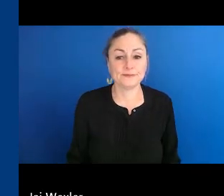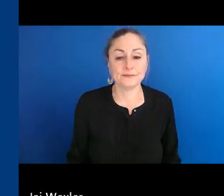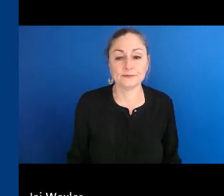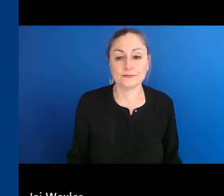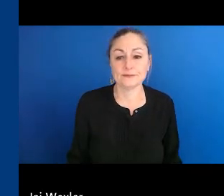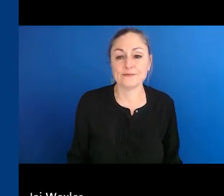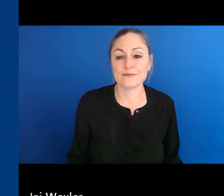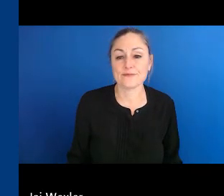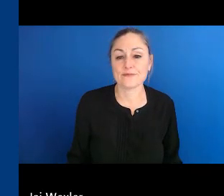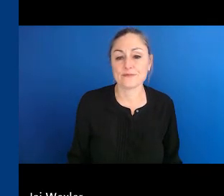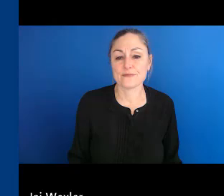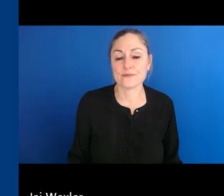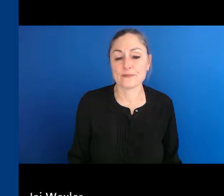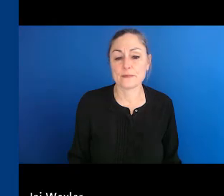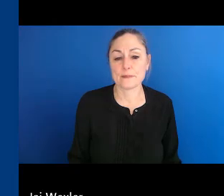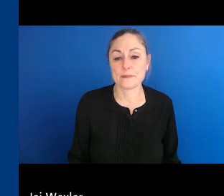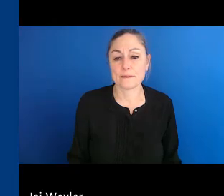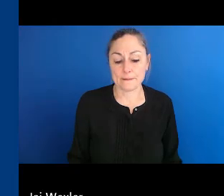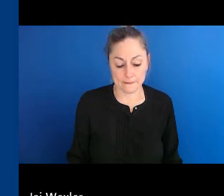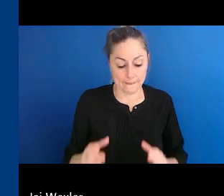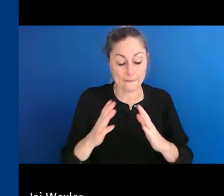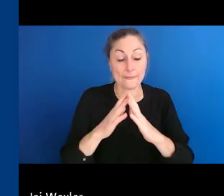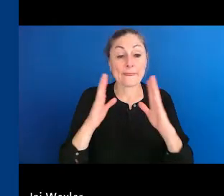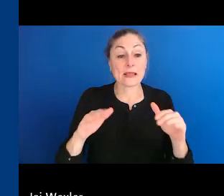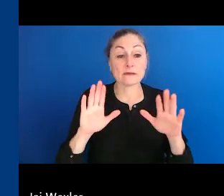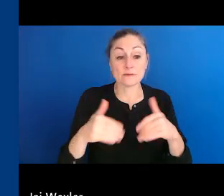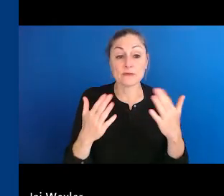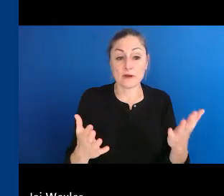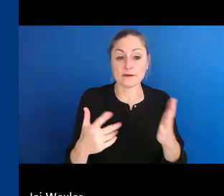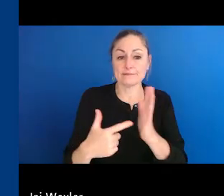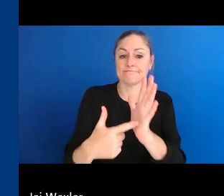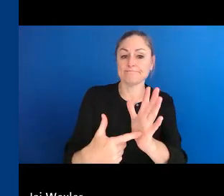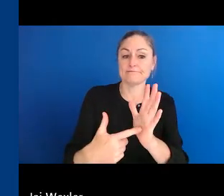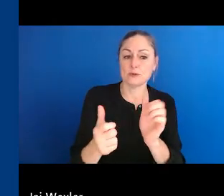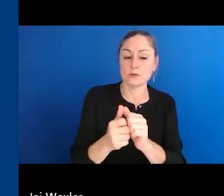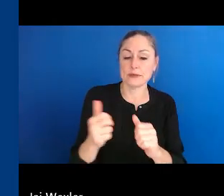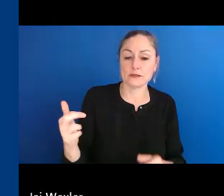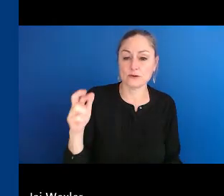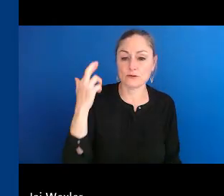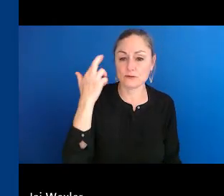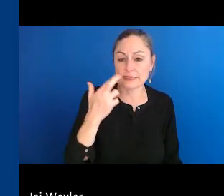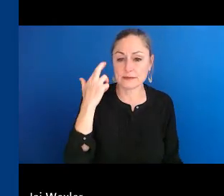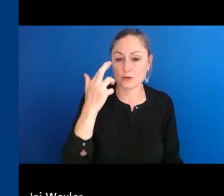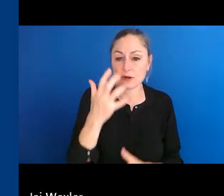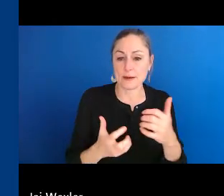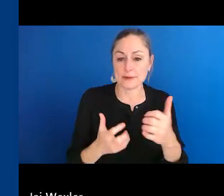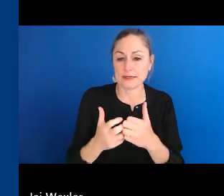All right, so when a housing provider is presented with a reasonable accommodation request,